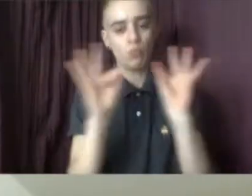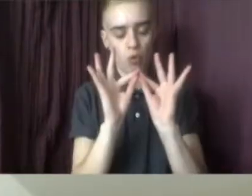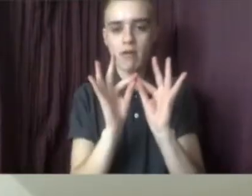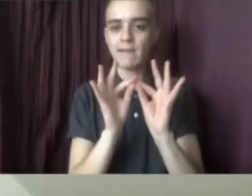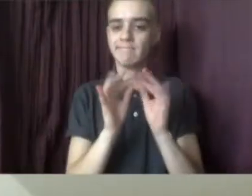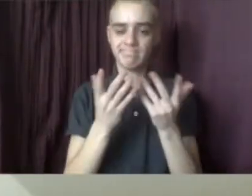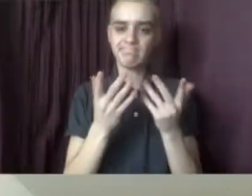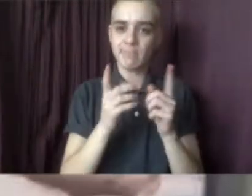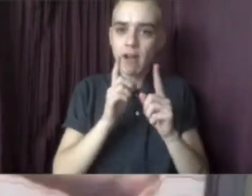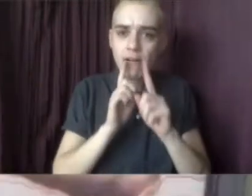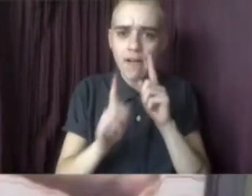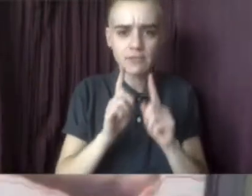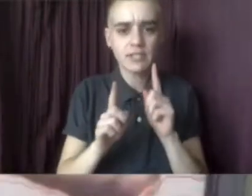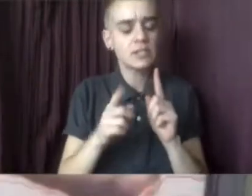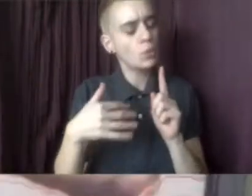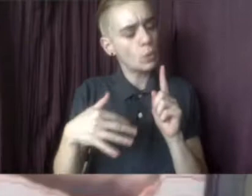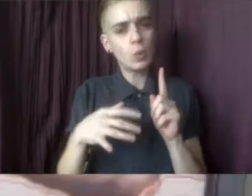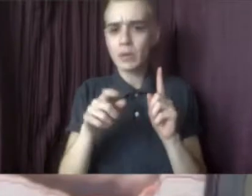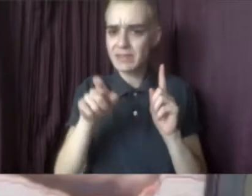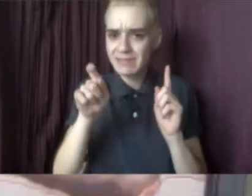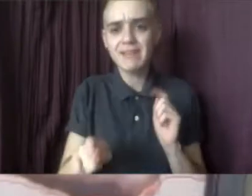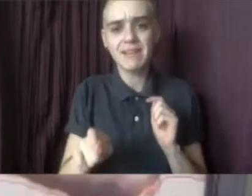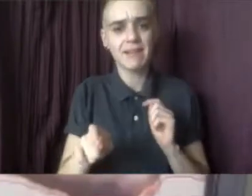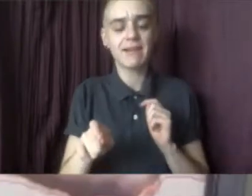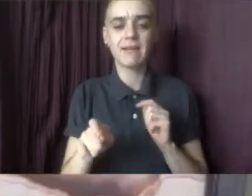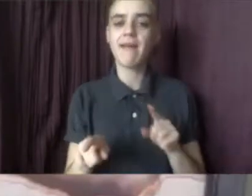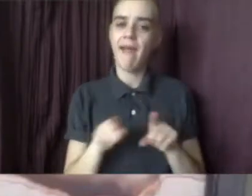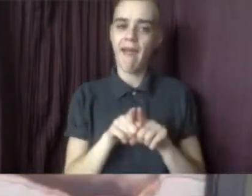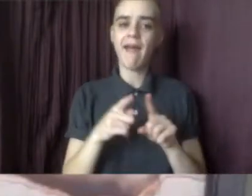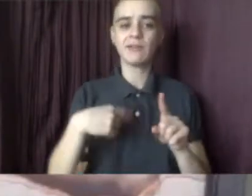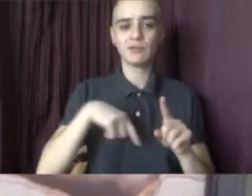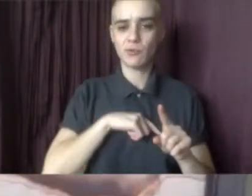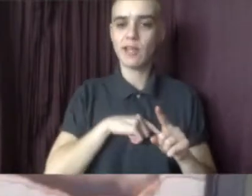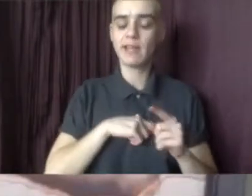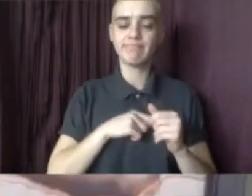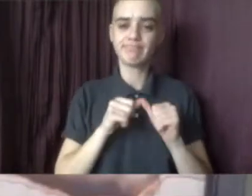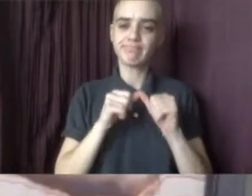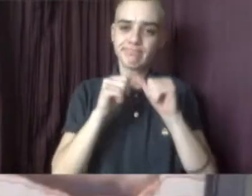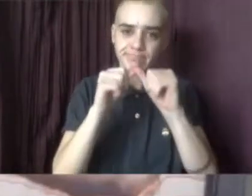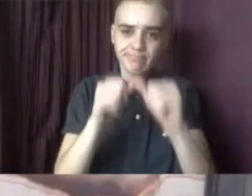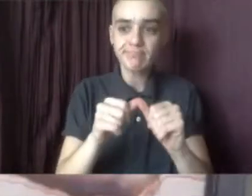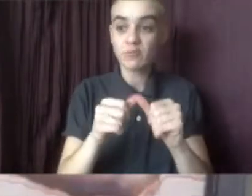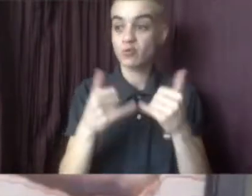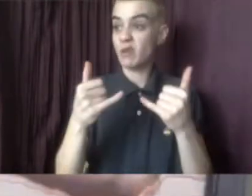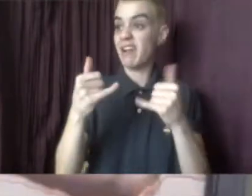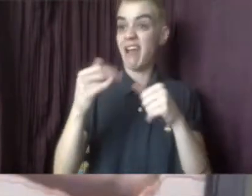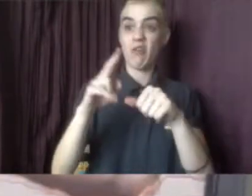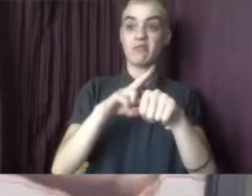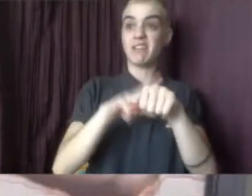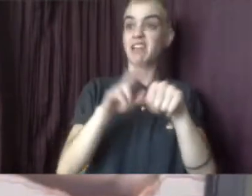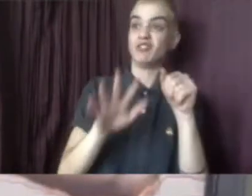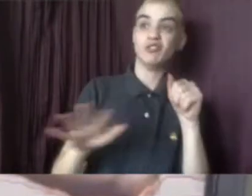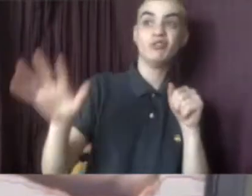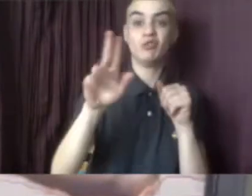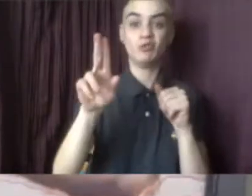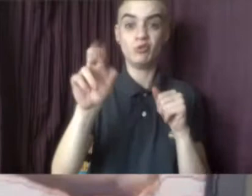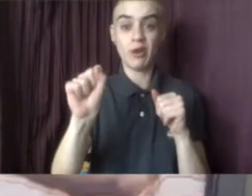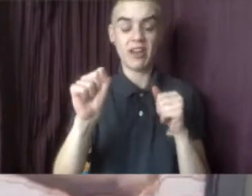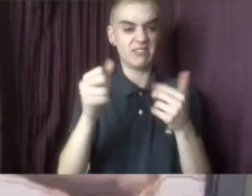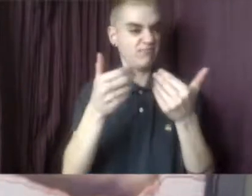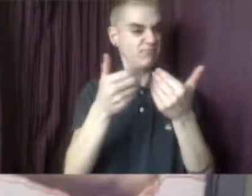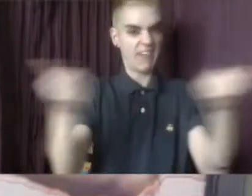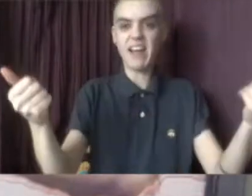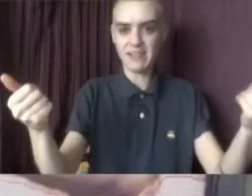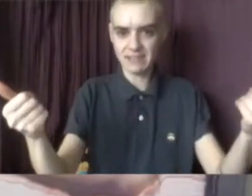be a part of speaking about this. I'm delighted. My name is Chuck Robertson. I'm the canon to the presiding bishop of the Episcopal Church, looking